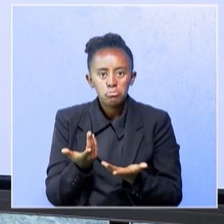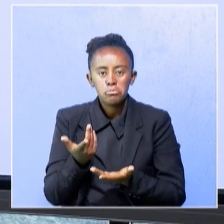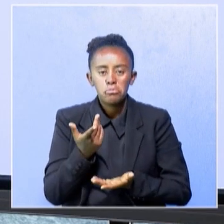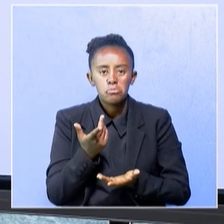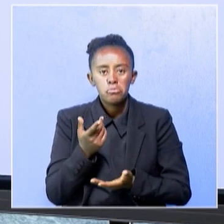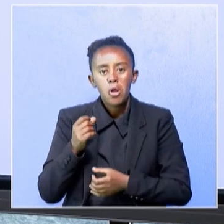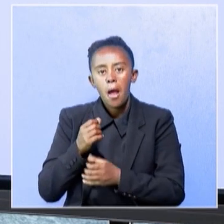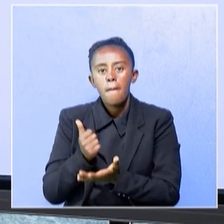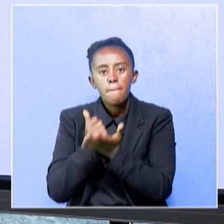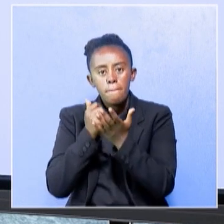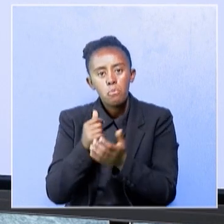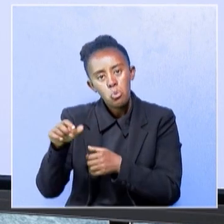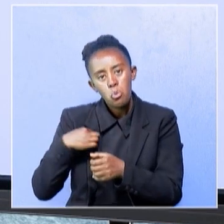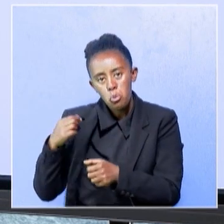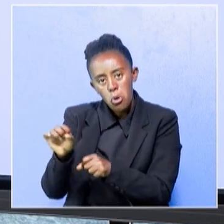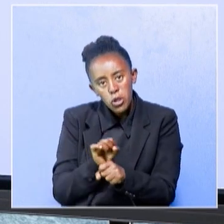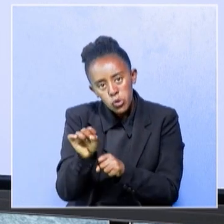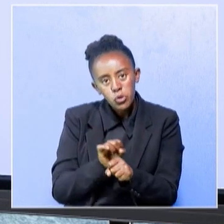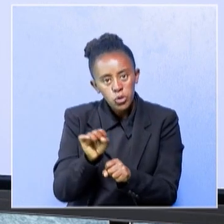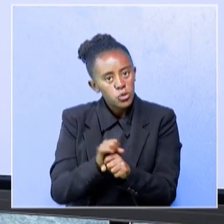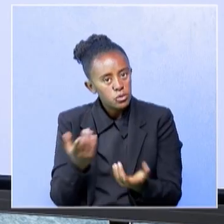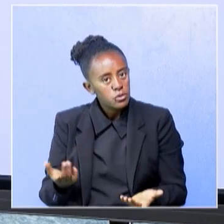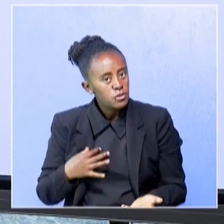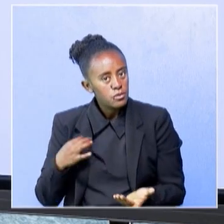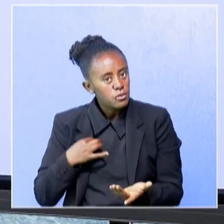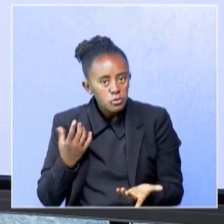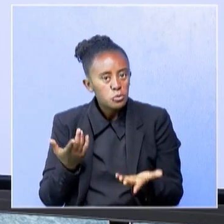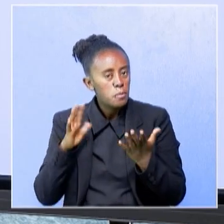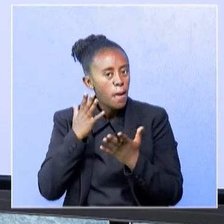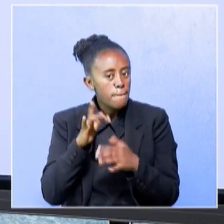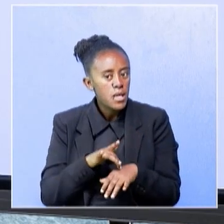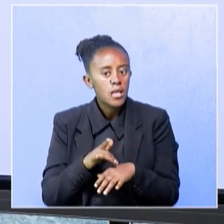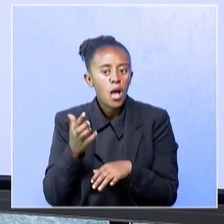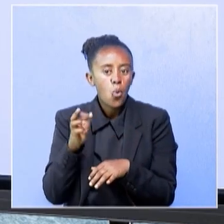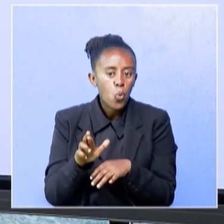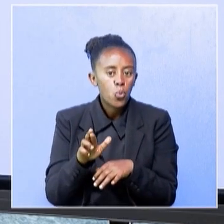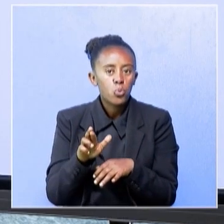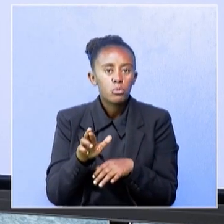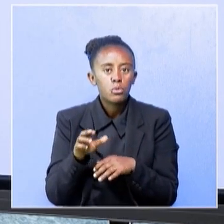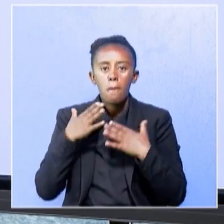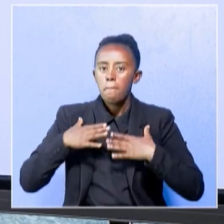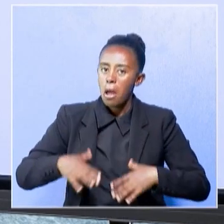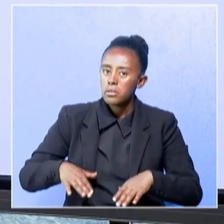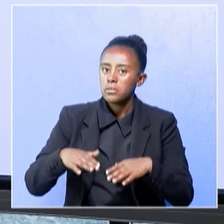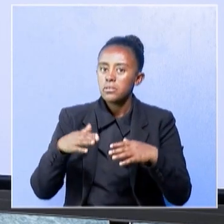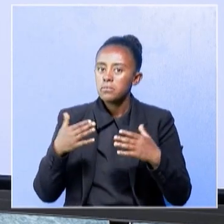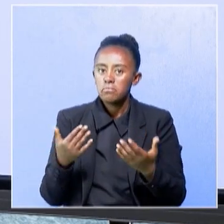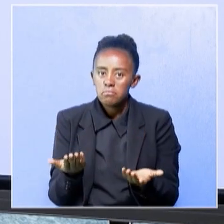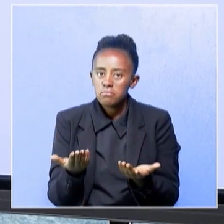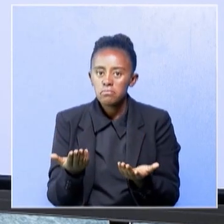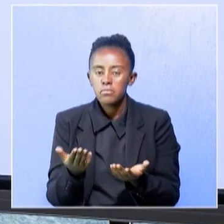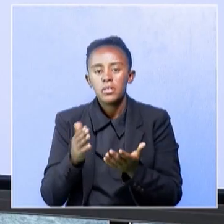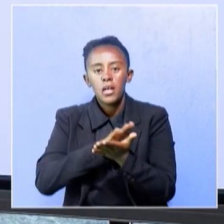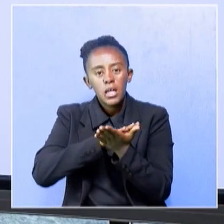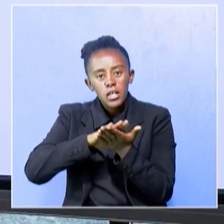to help them by washing their clothes maybe, by washing their bodies maybe, by